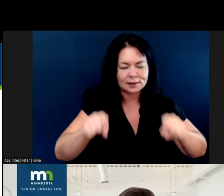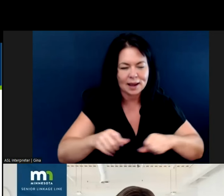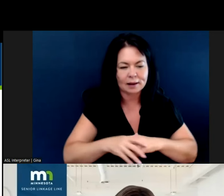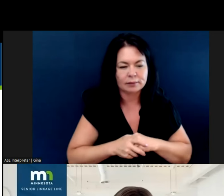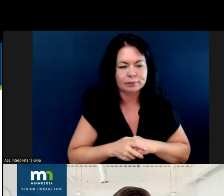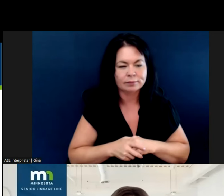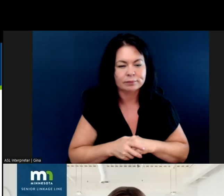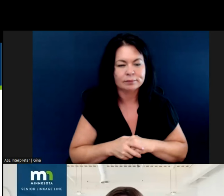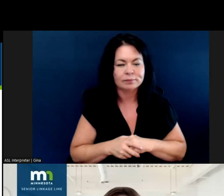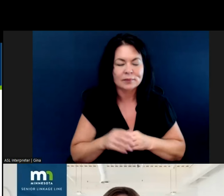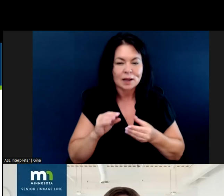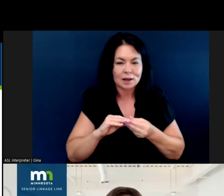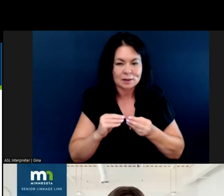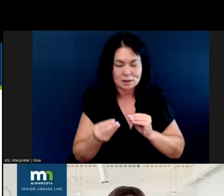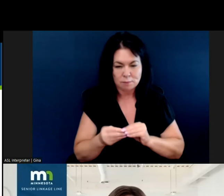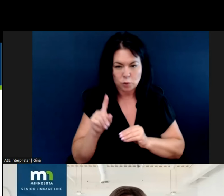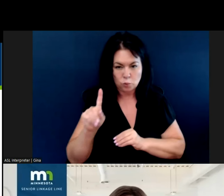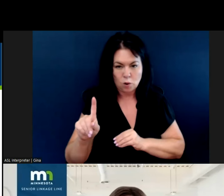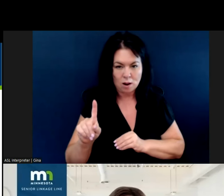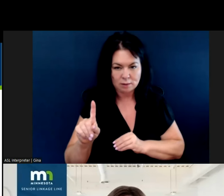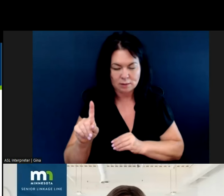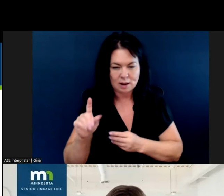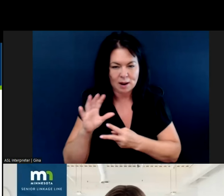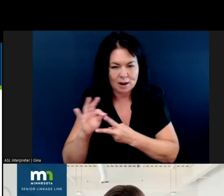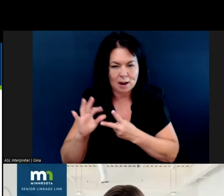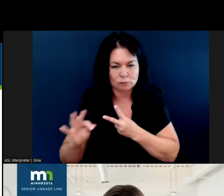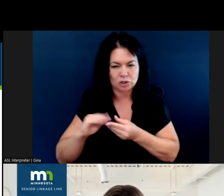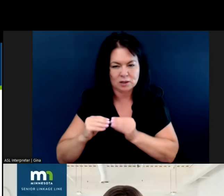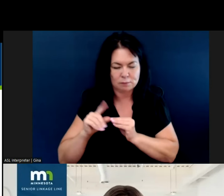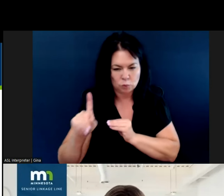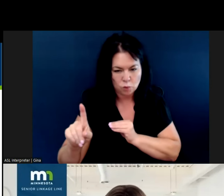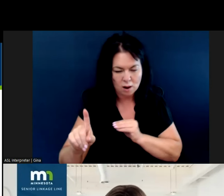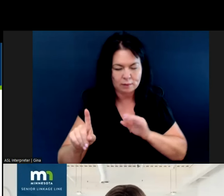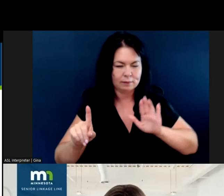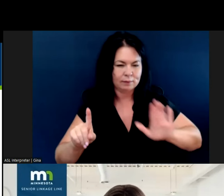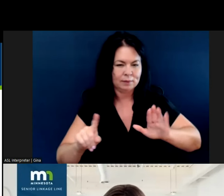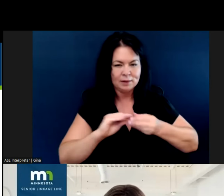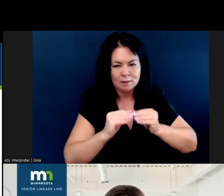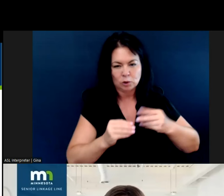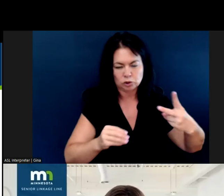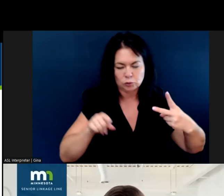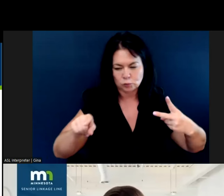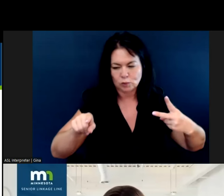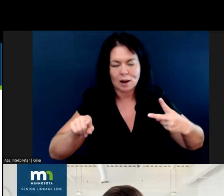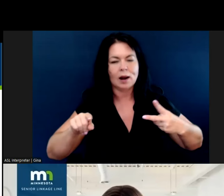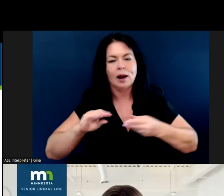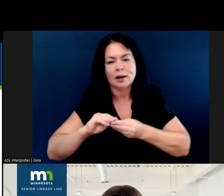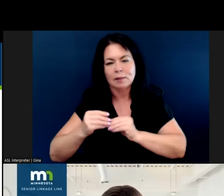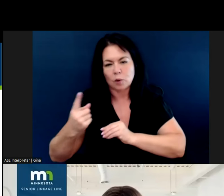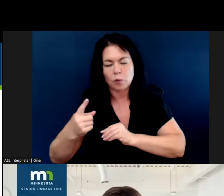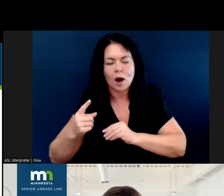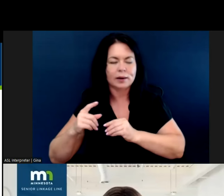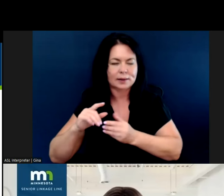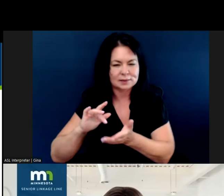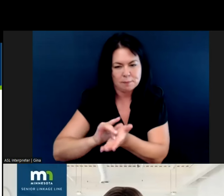option 1 compared to option 2, so remember that option 1 is that original Medicare plus a Medigap